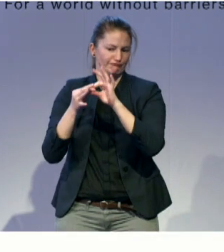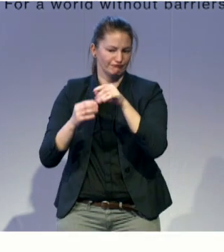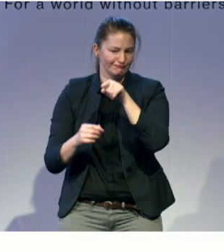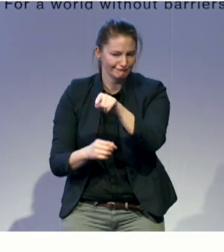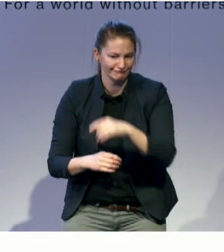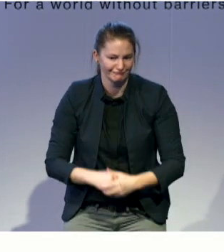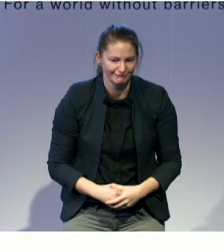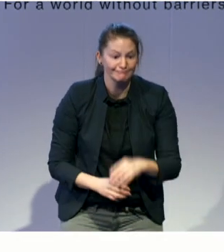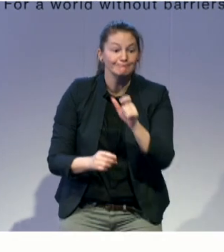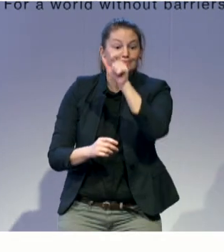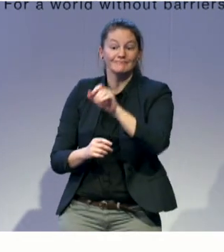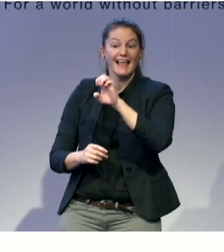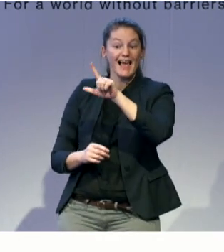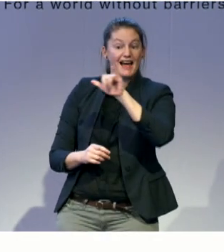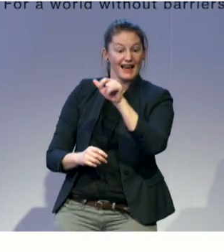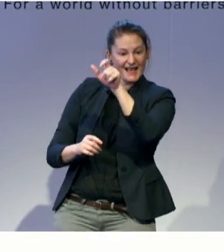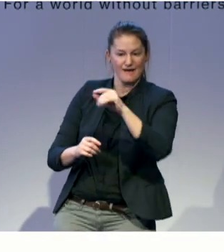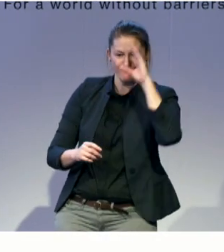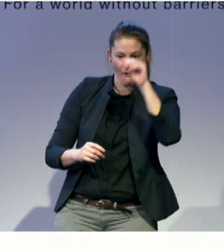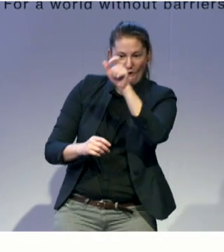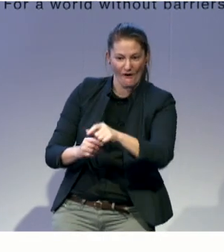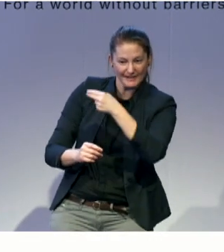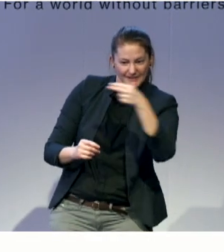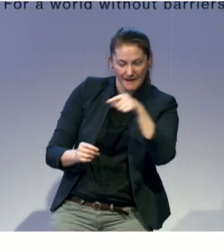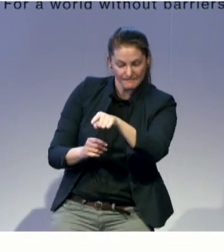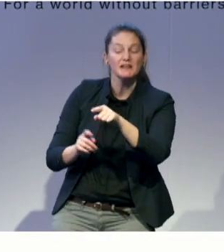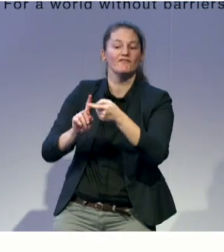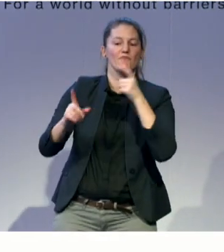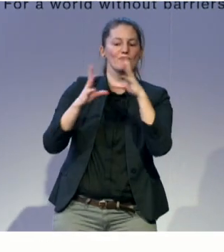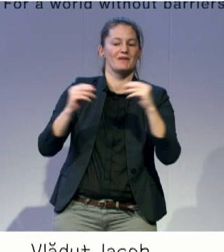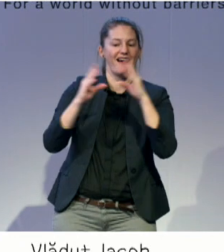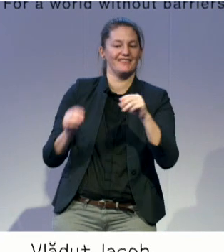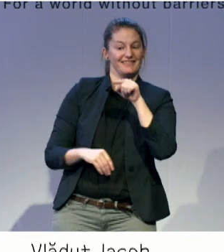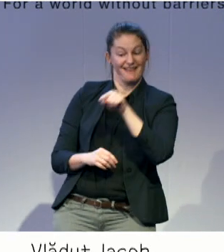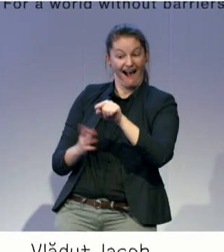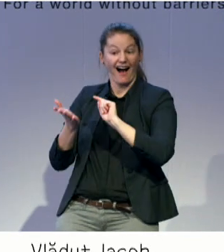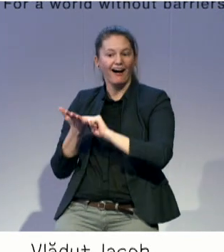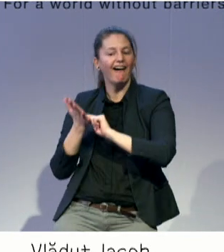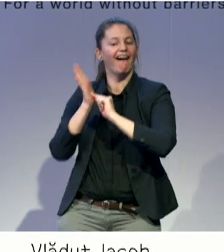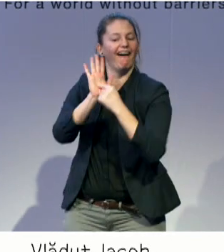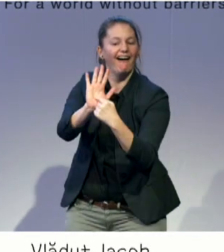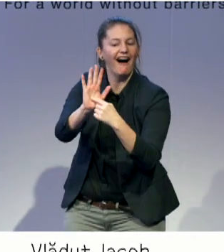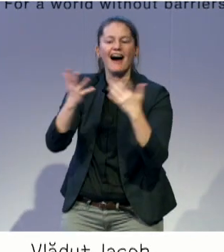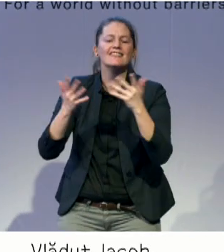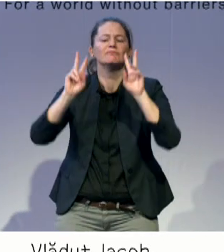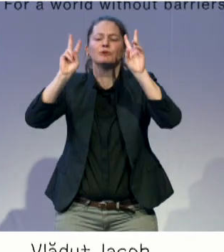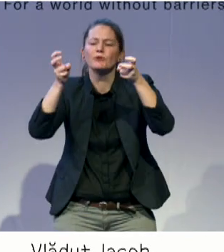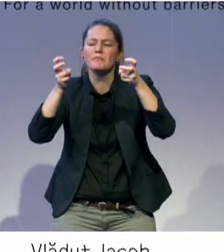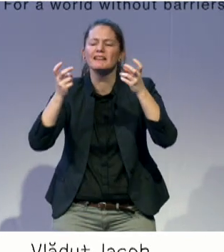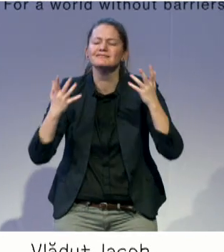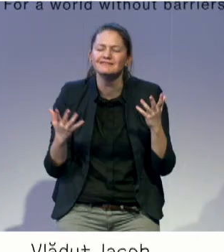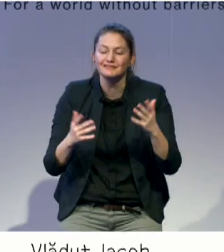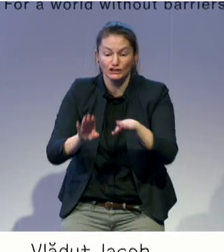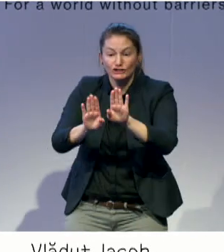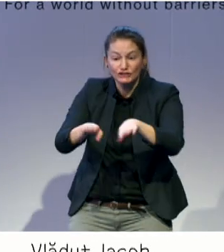novel addresses institutional abuse suffered by children and adults, the majority with disabilities. Based on a true